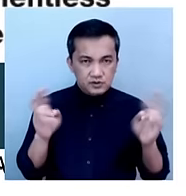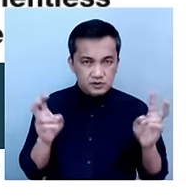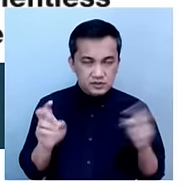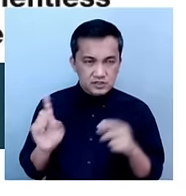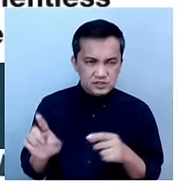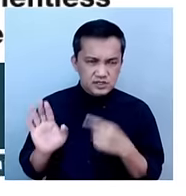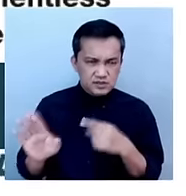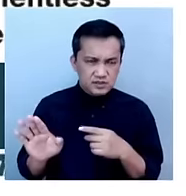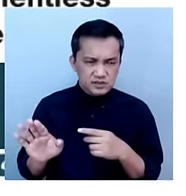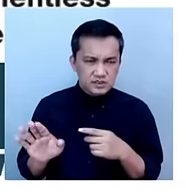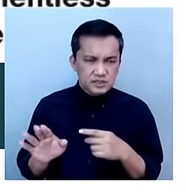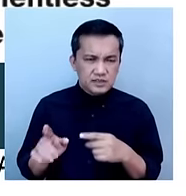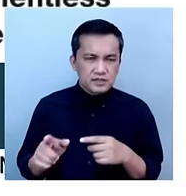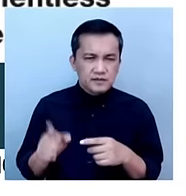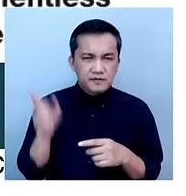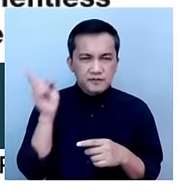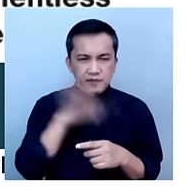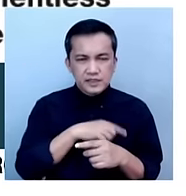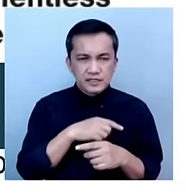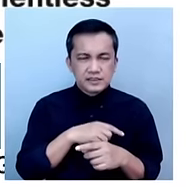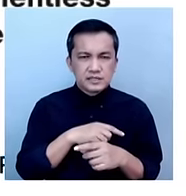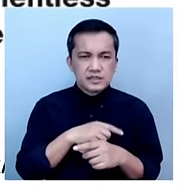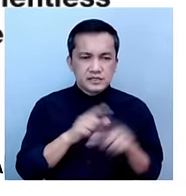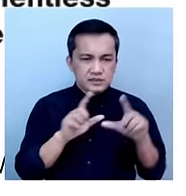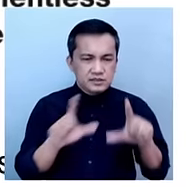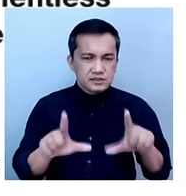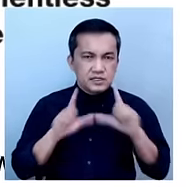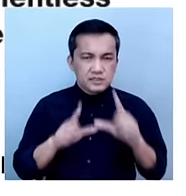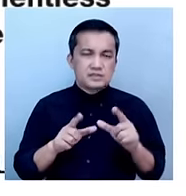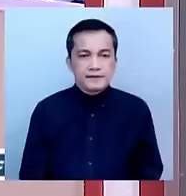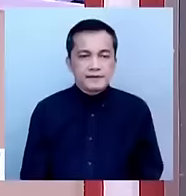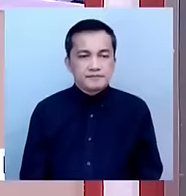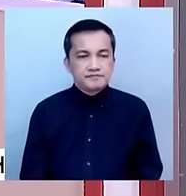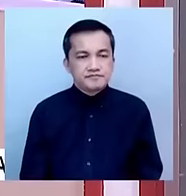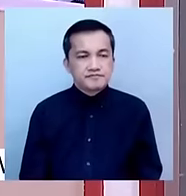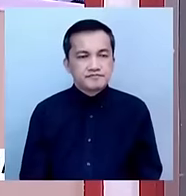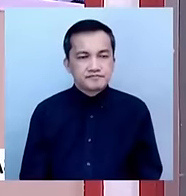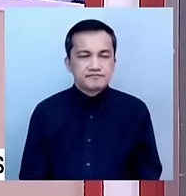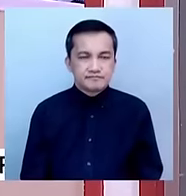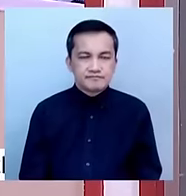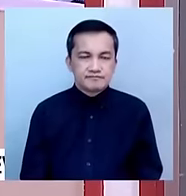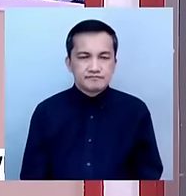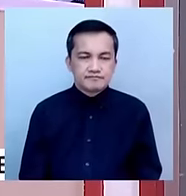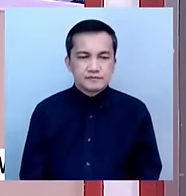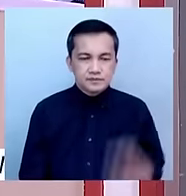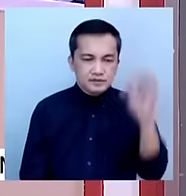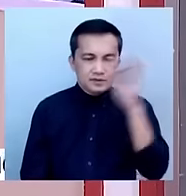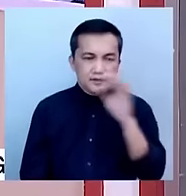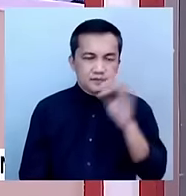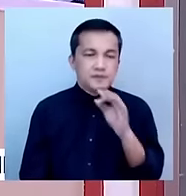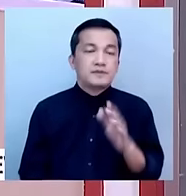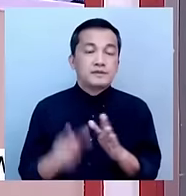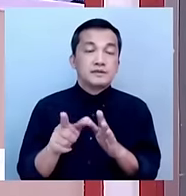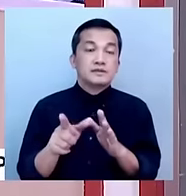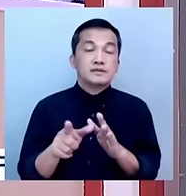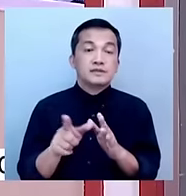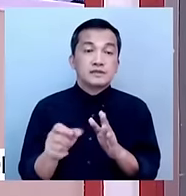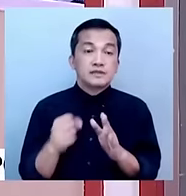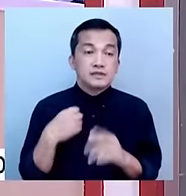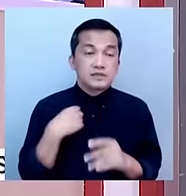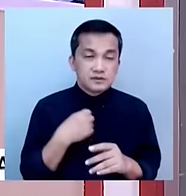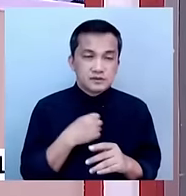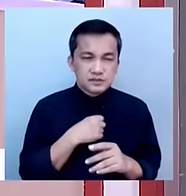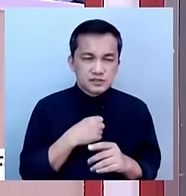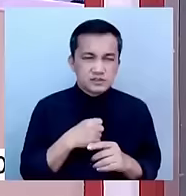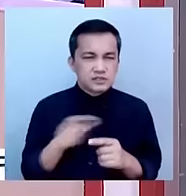drug charges by the Duterte administration. Philippine lawmakers moving to address gaps in issuing discounts to